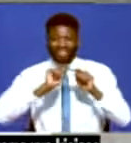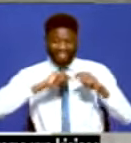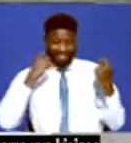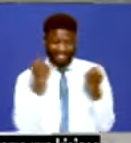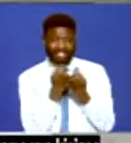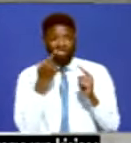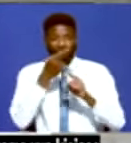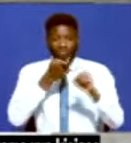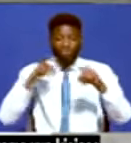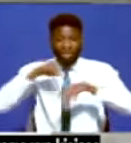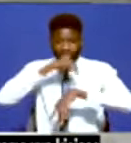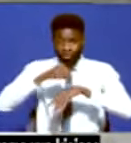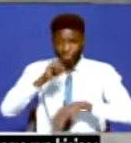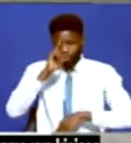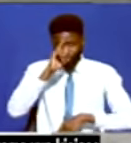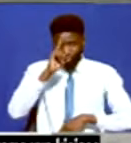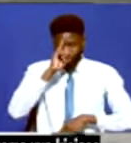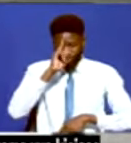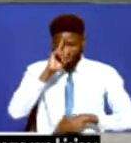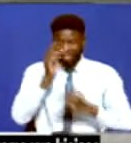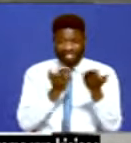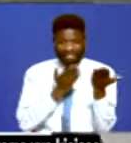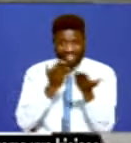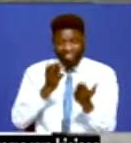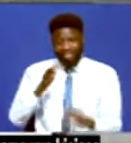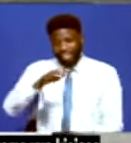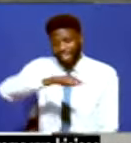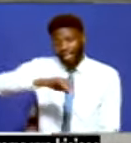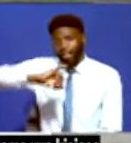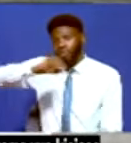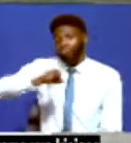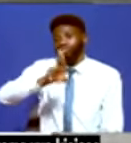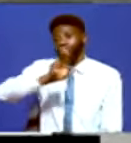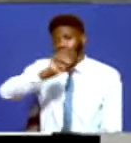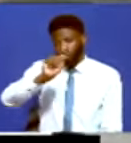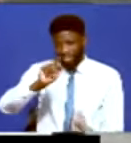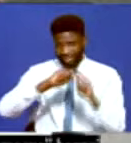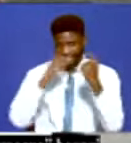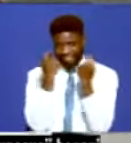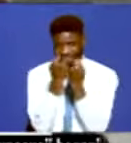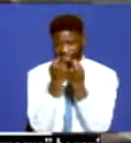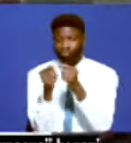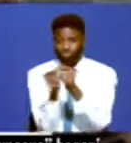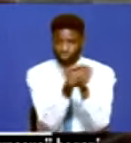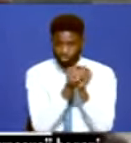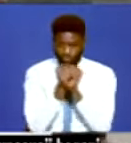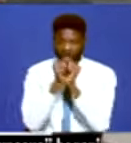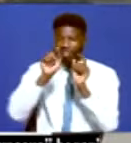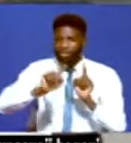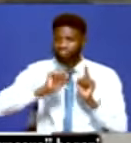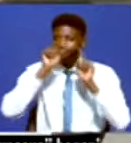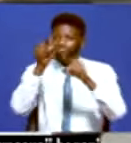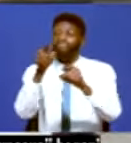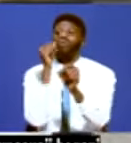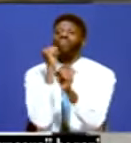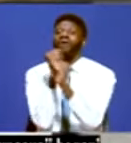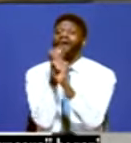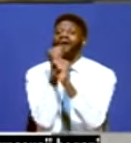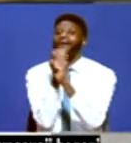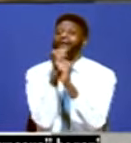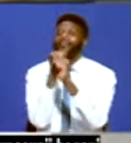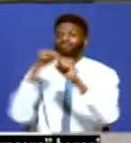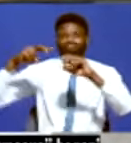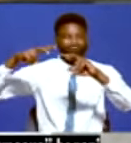National Police Service Juja, a combined team, that was to undertake the assignment.